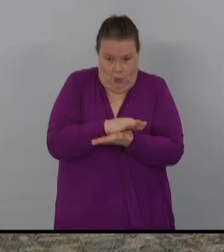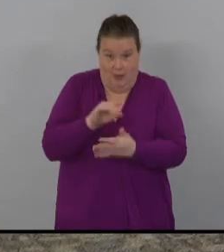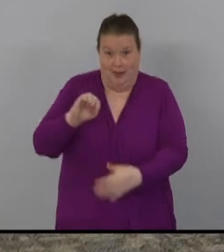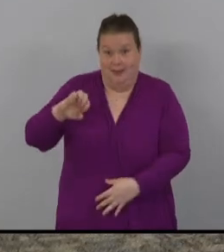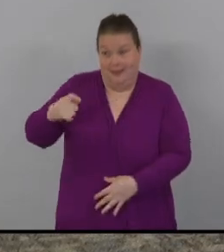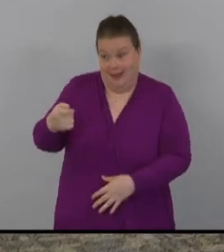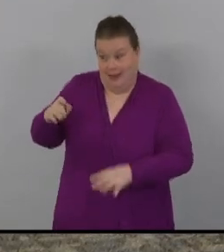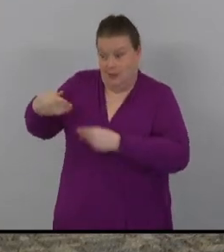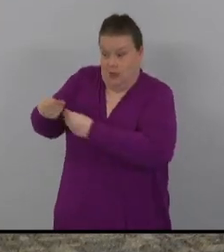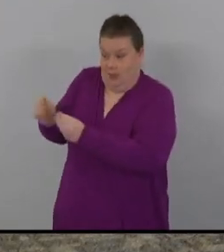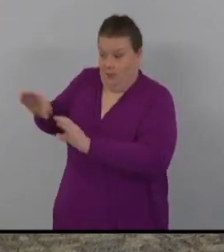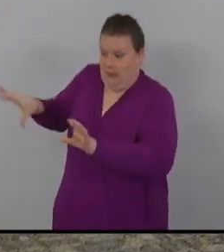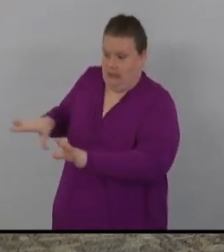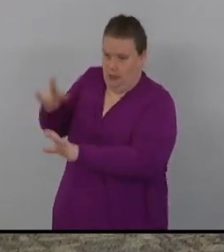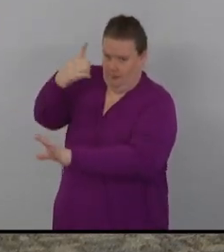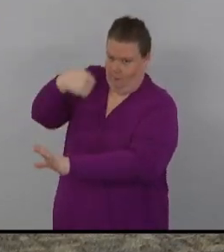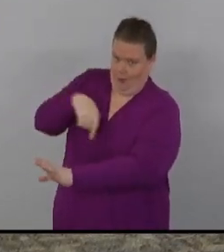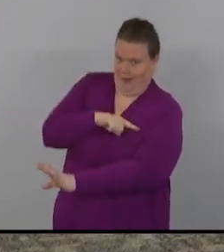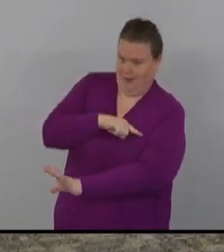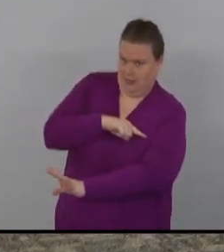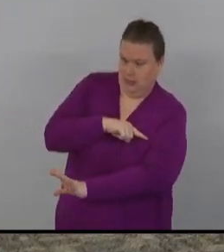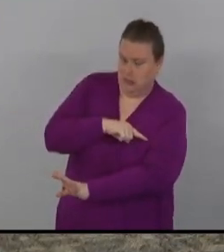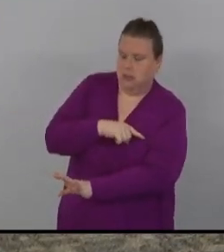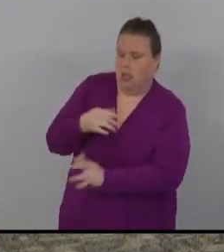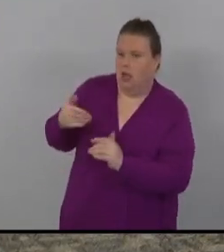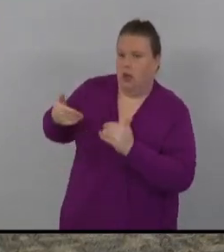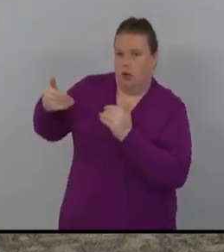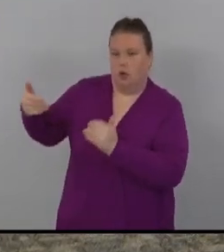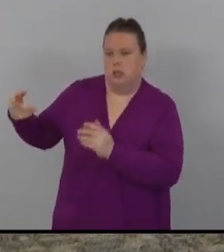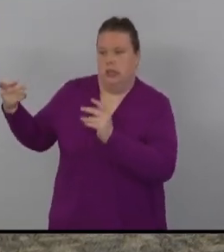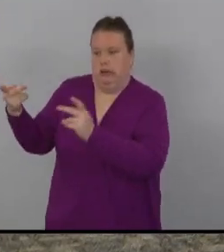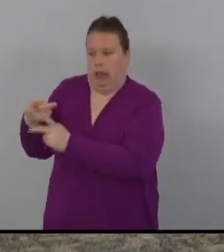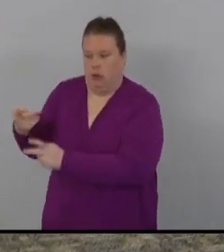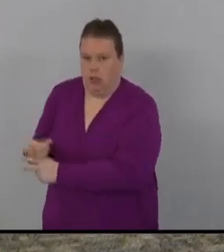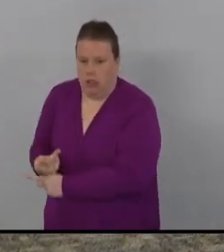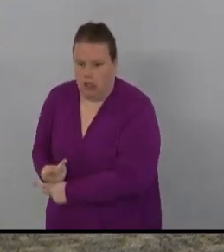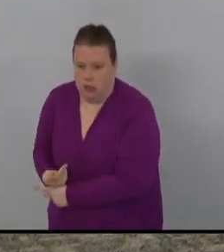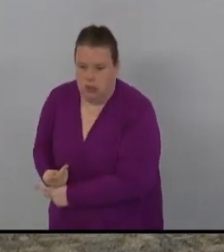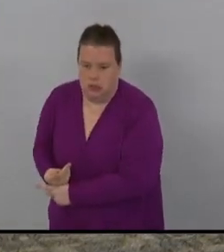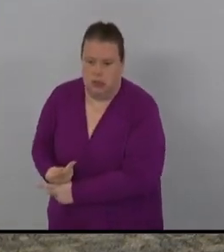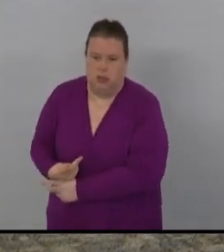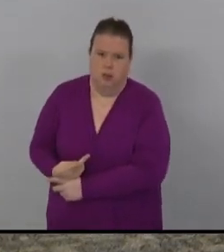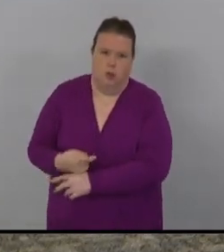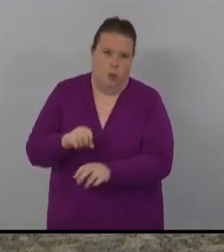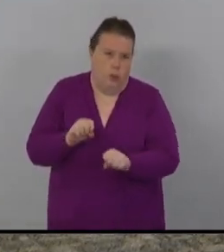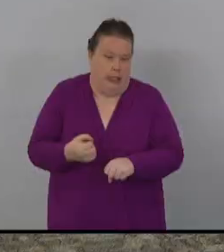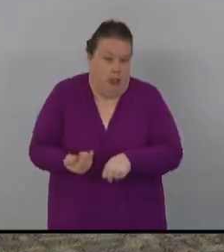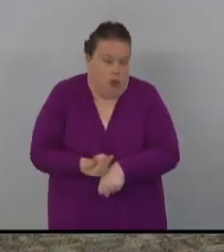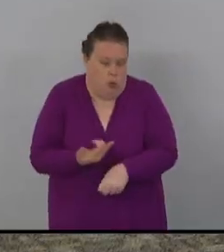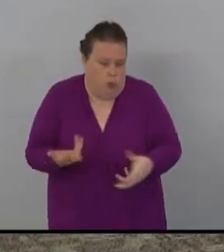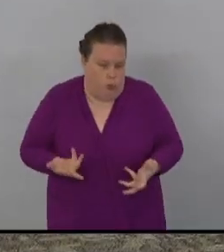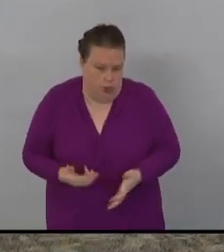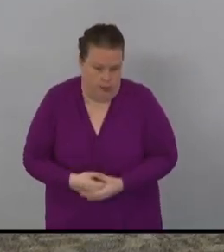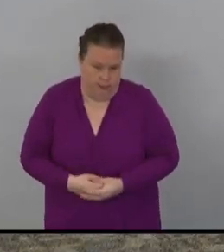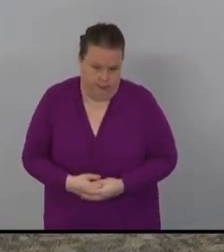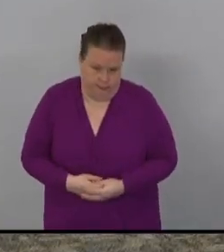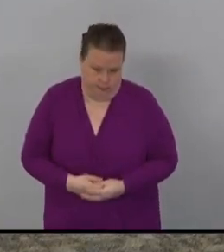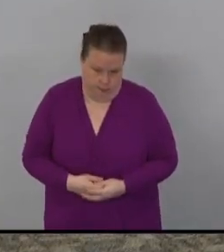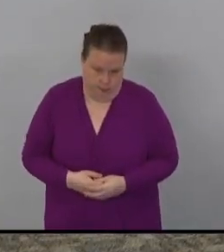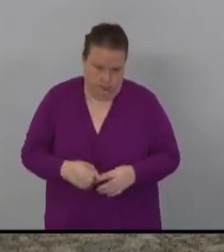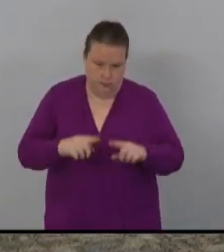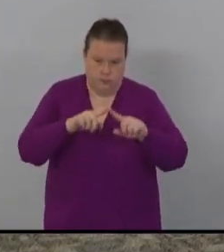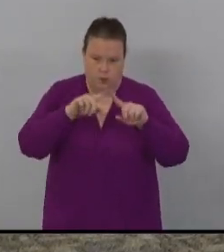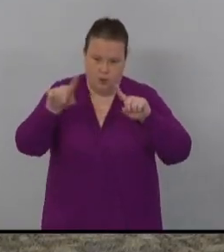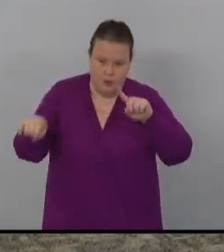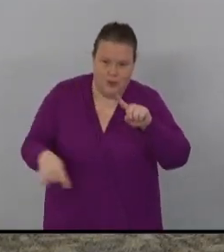actually does this for us and goes ahead and calculates what we can use. And so we have a circular